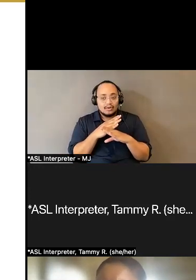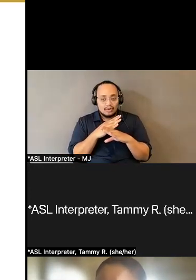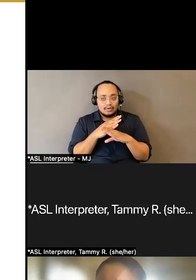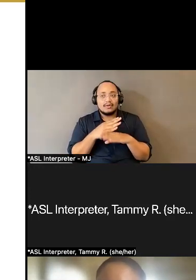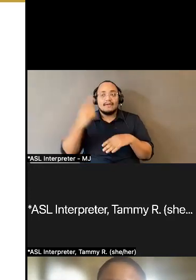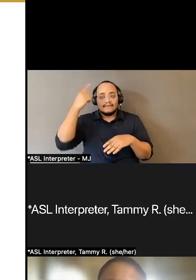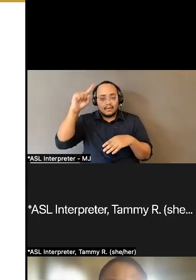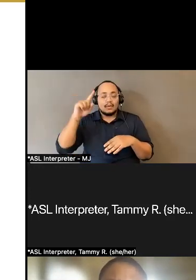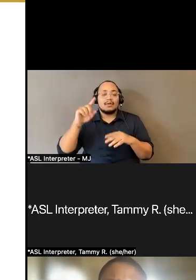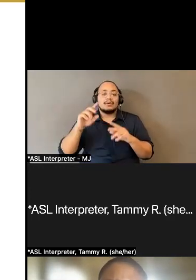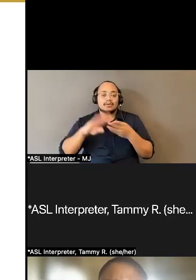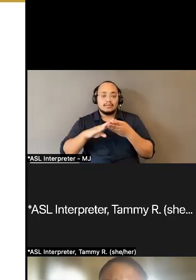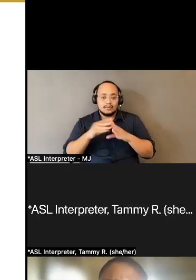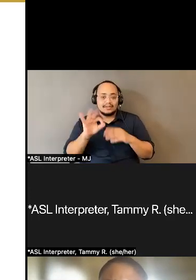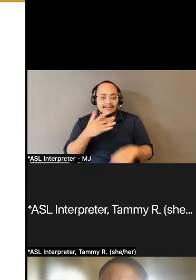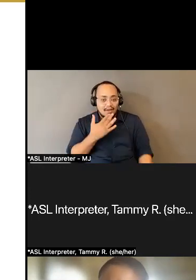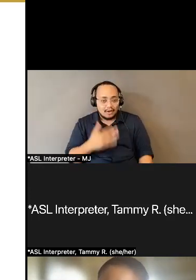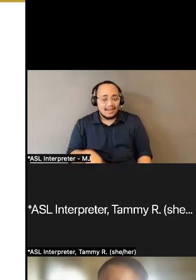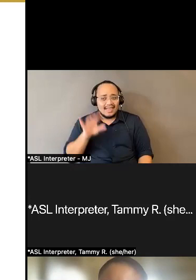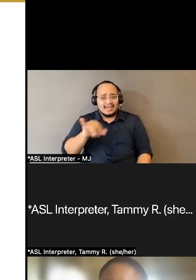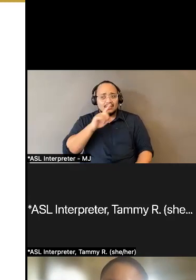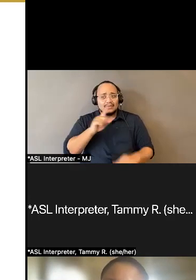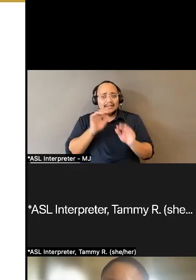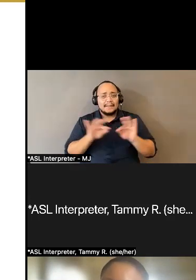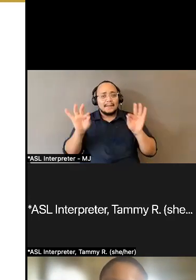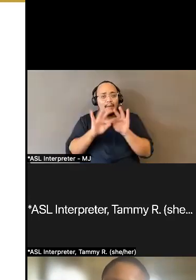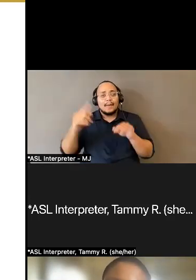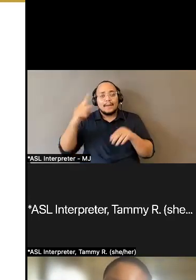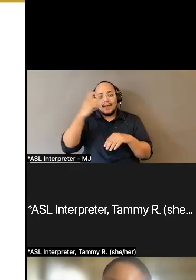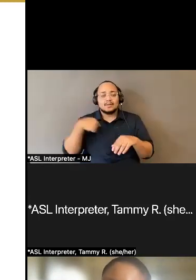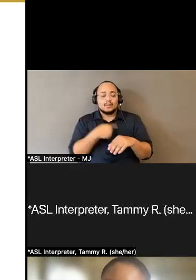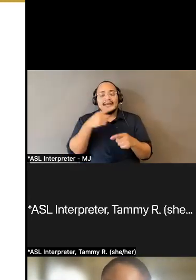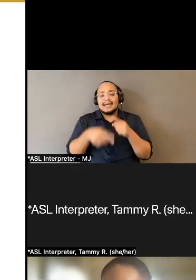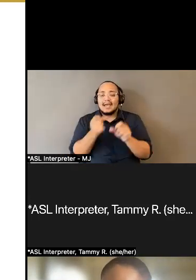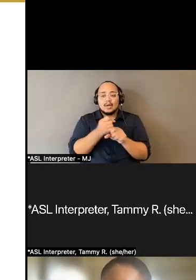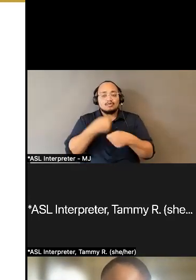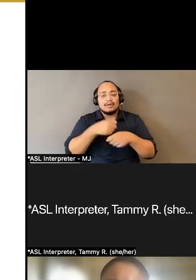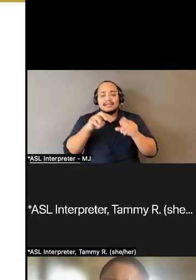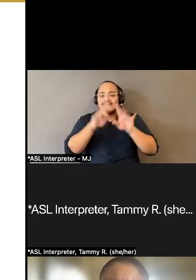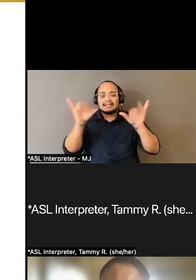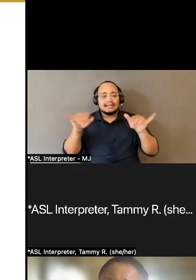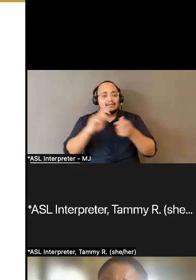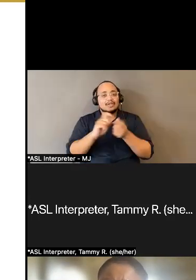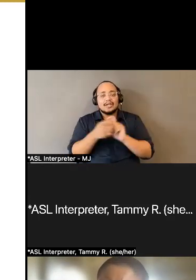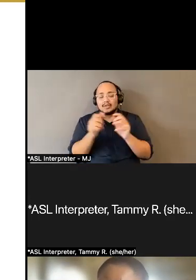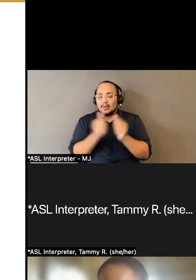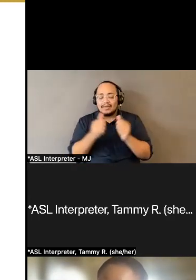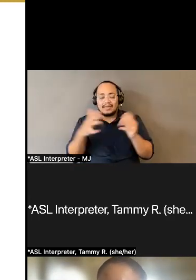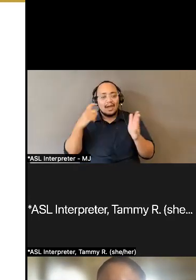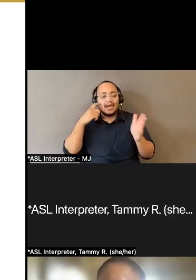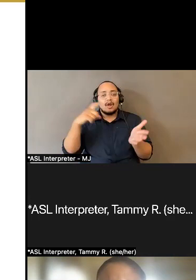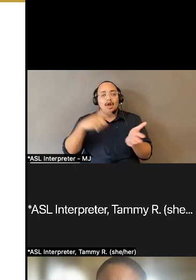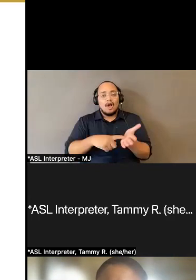communities of color. And this is an important note because we cannot create systems change without